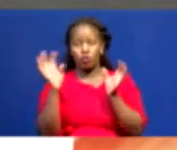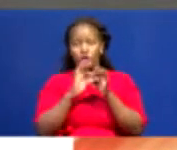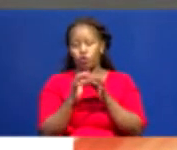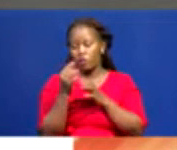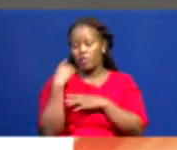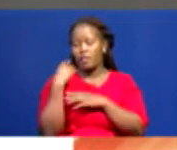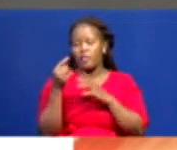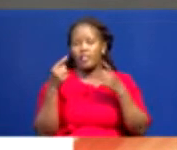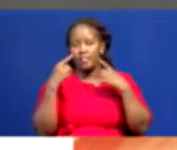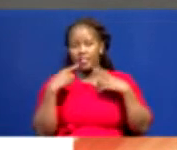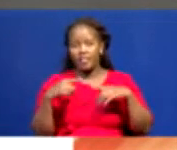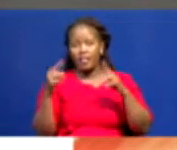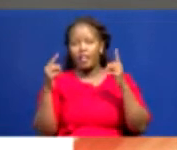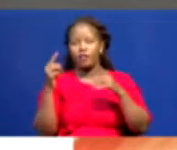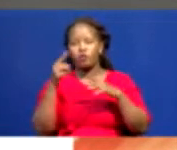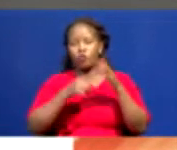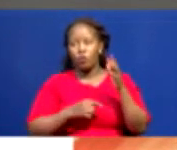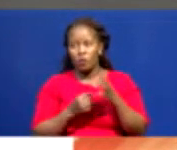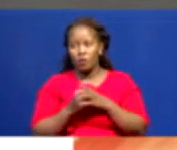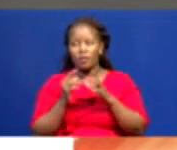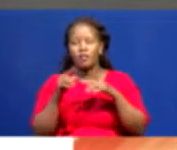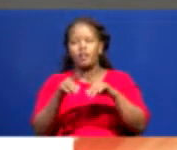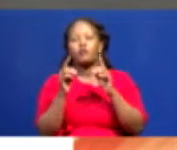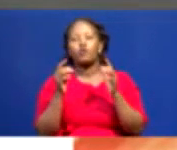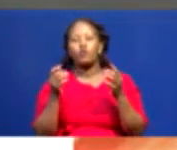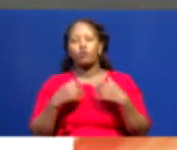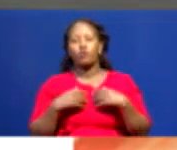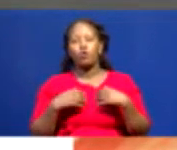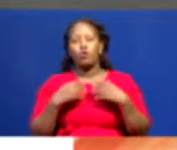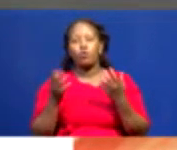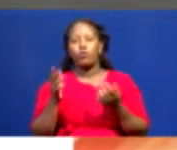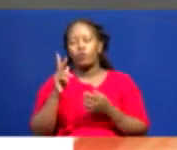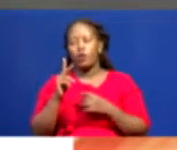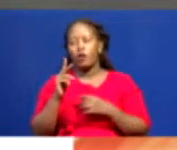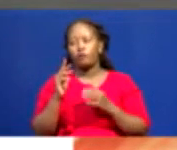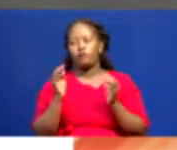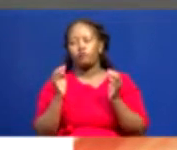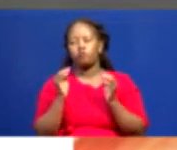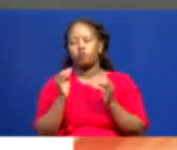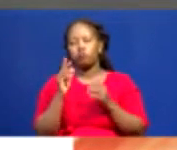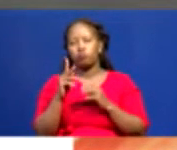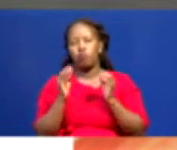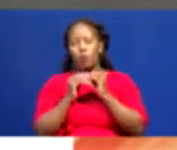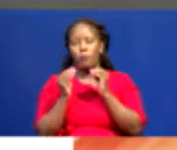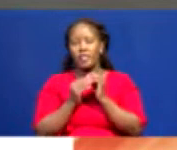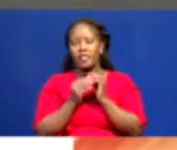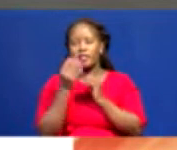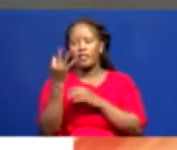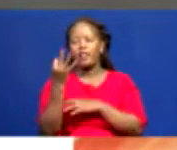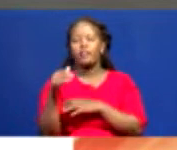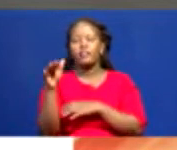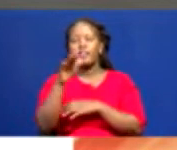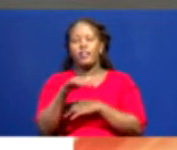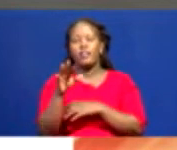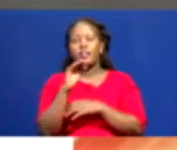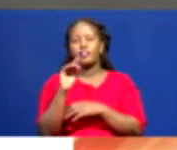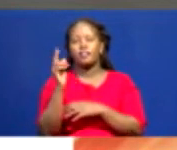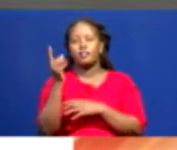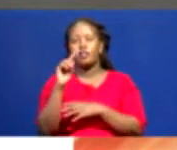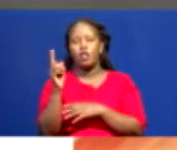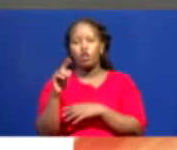announced that they will conduct kamkunjis in three areas in the county